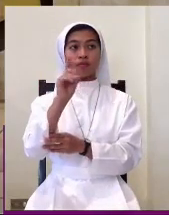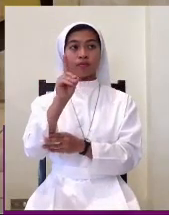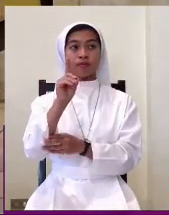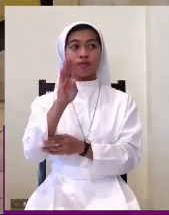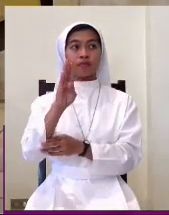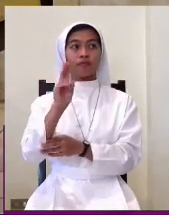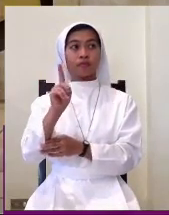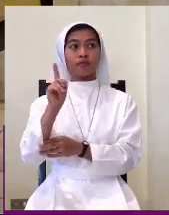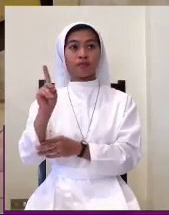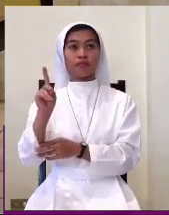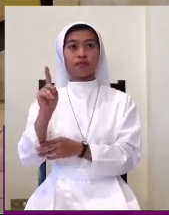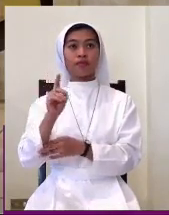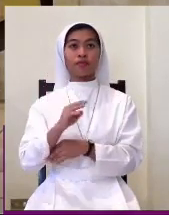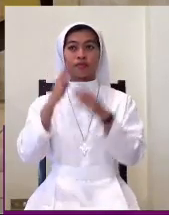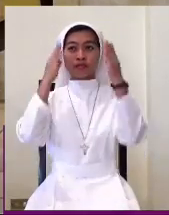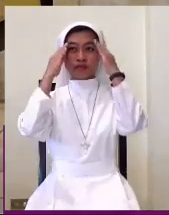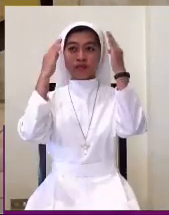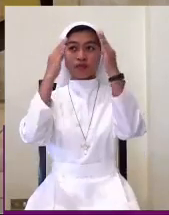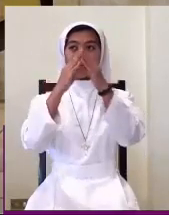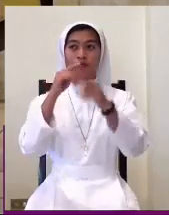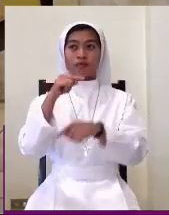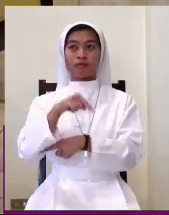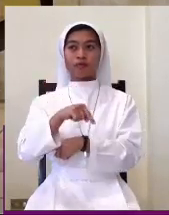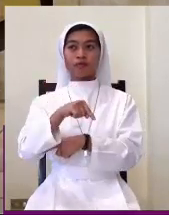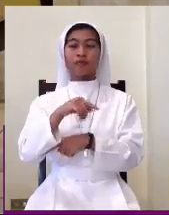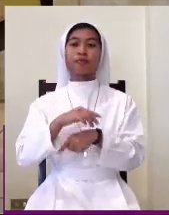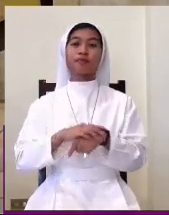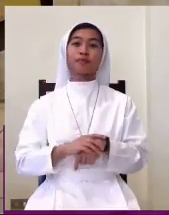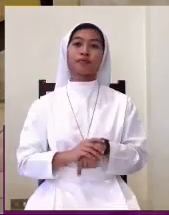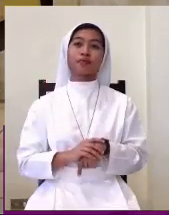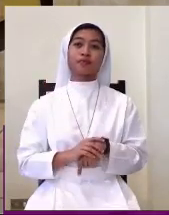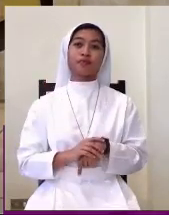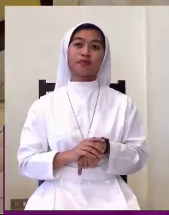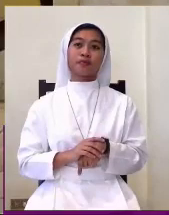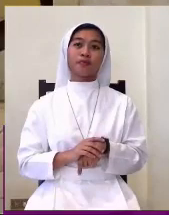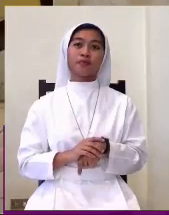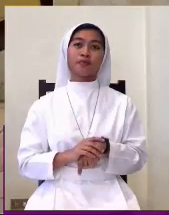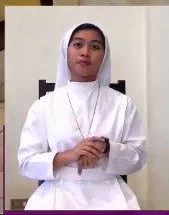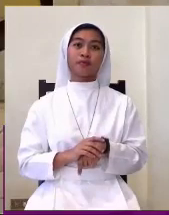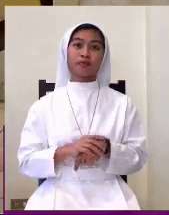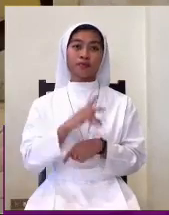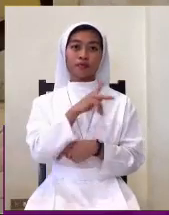Caceres. Please all rise to begin our Holy Eucharistic celebration.